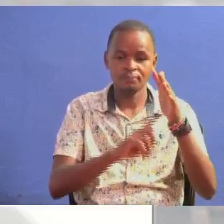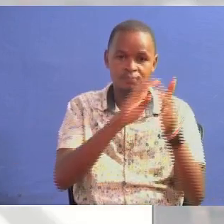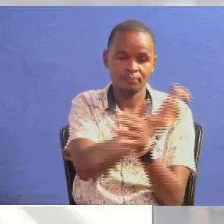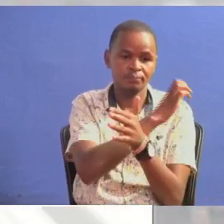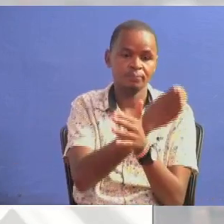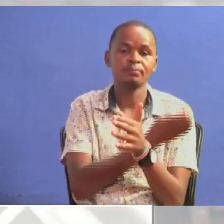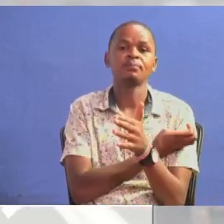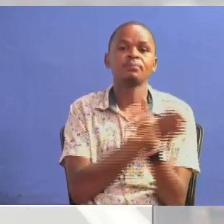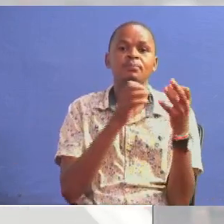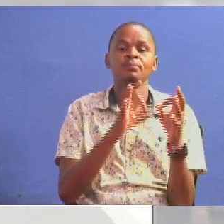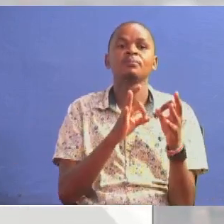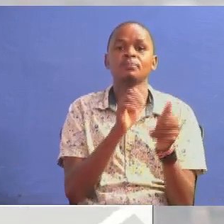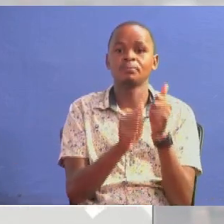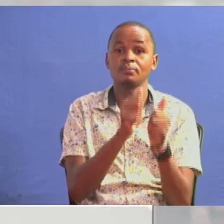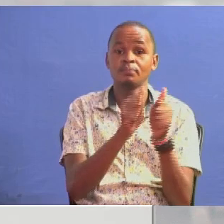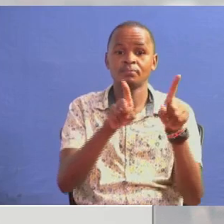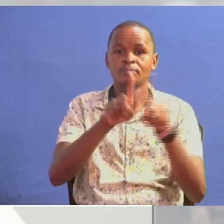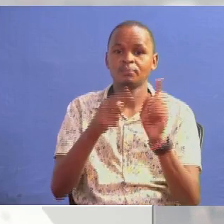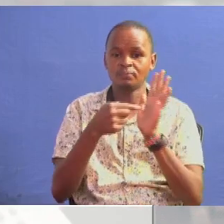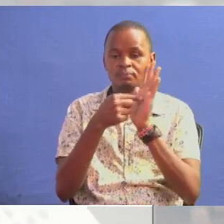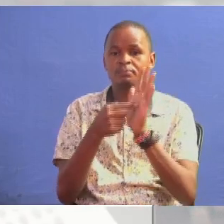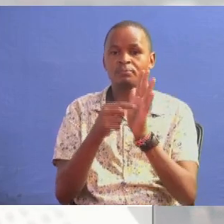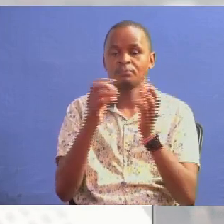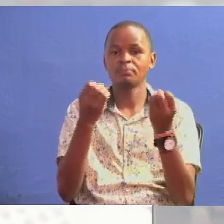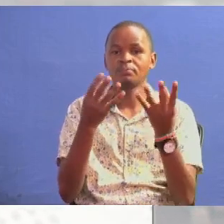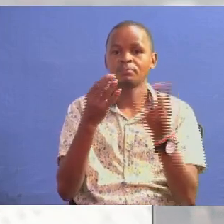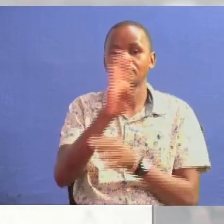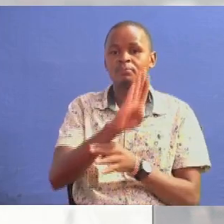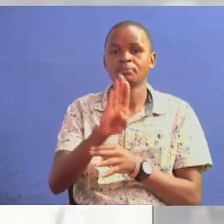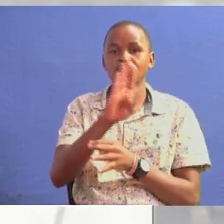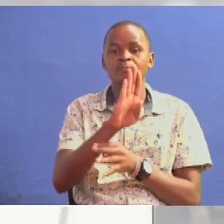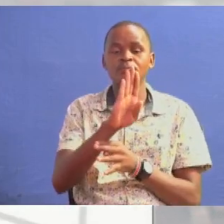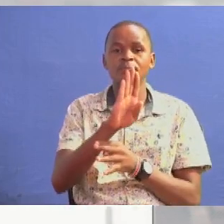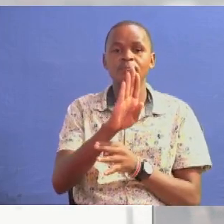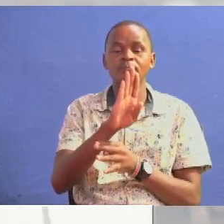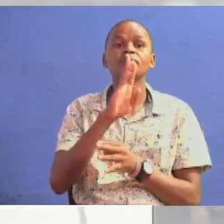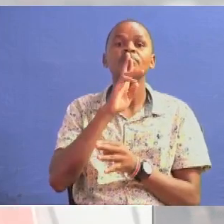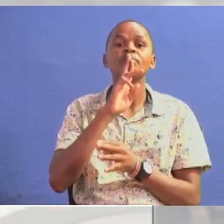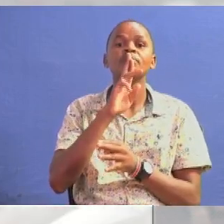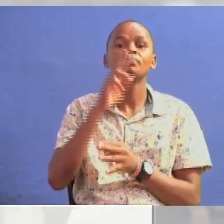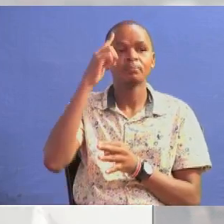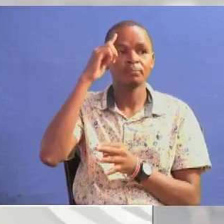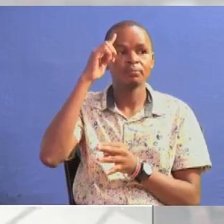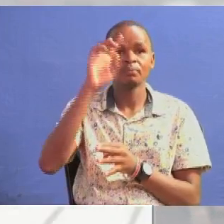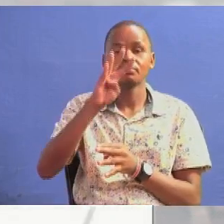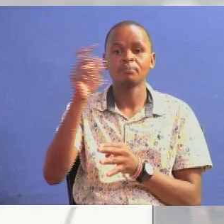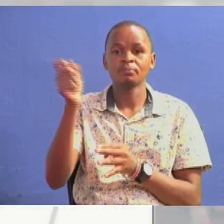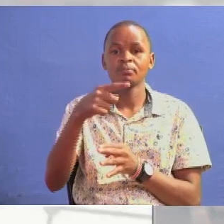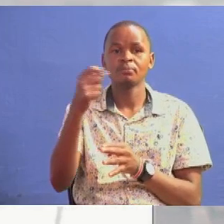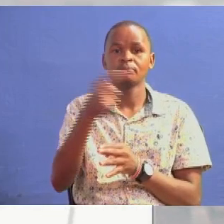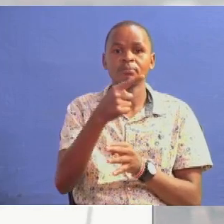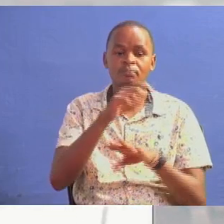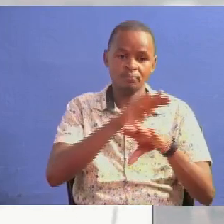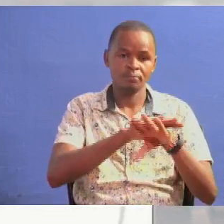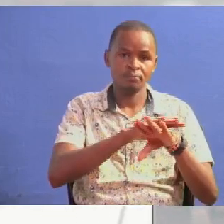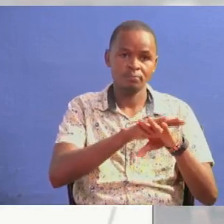Energy, which also indicates that billions of Kenya shillings are due for 4 monthly cycles.